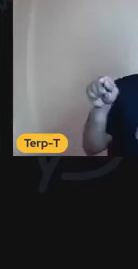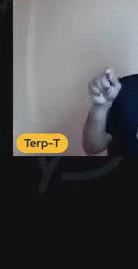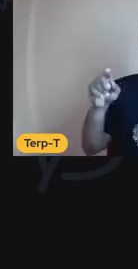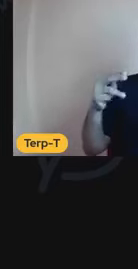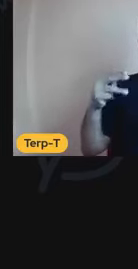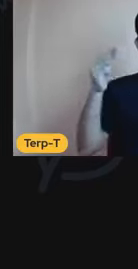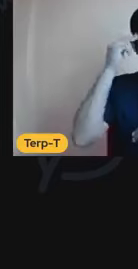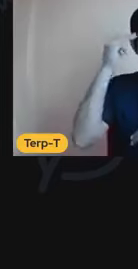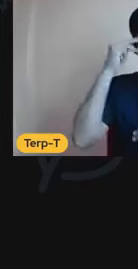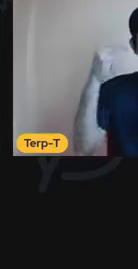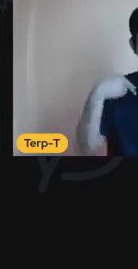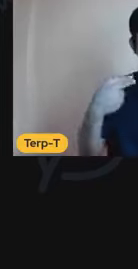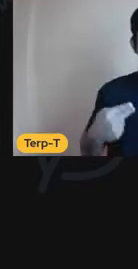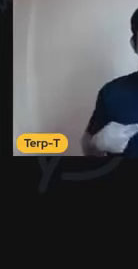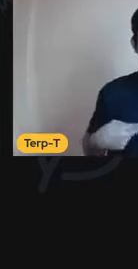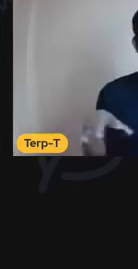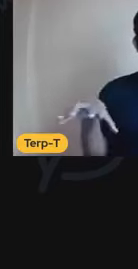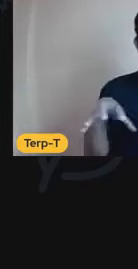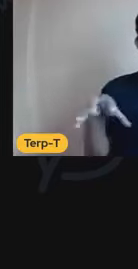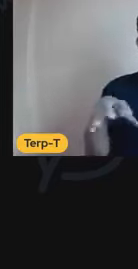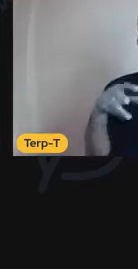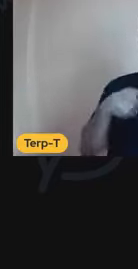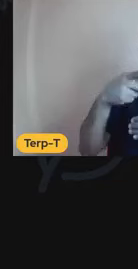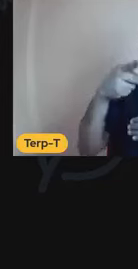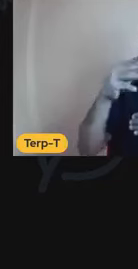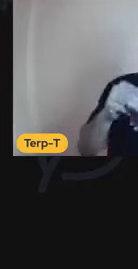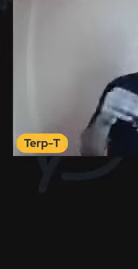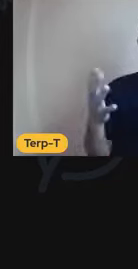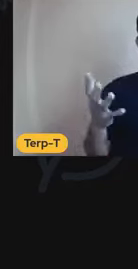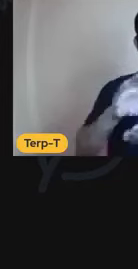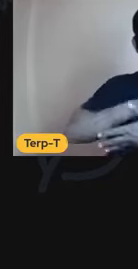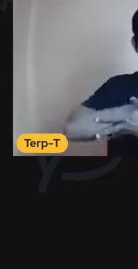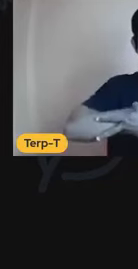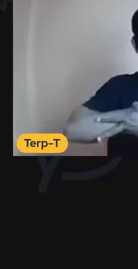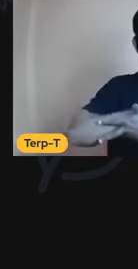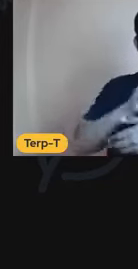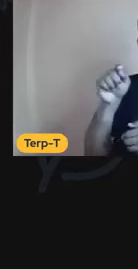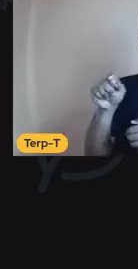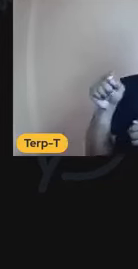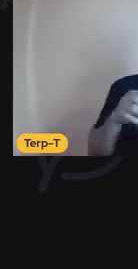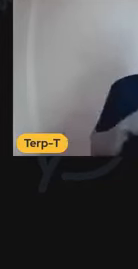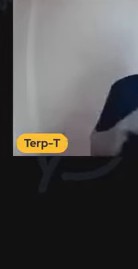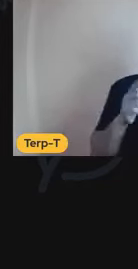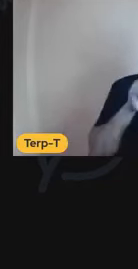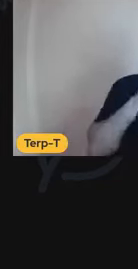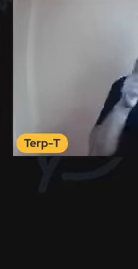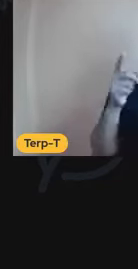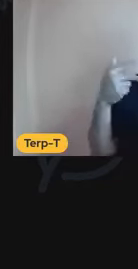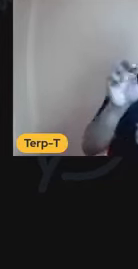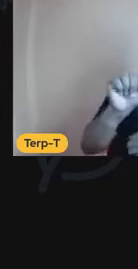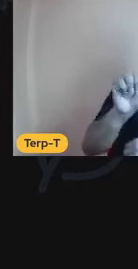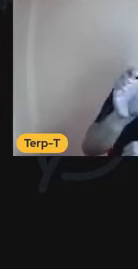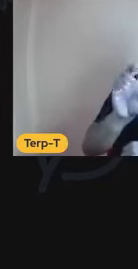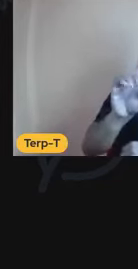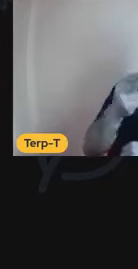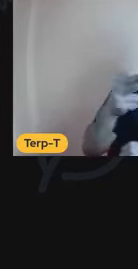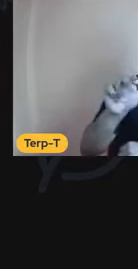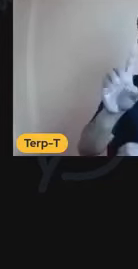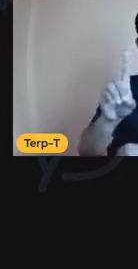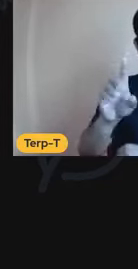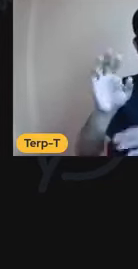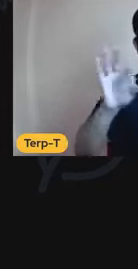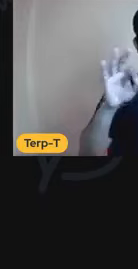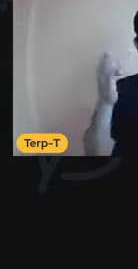work program in Project Inclusion Network. Also, she's the current TIGIG ADHD Family and